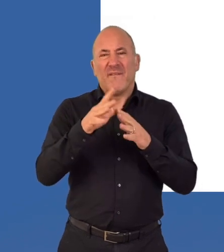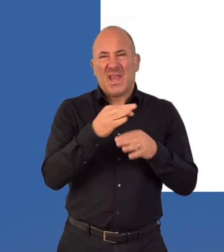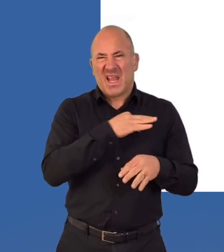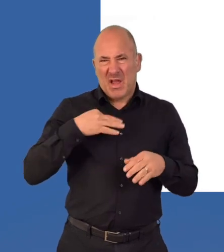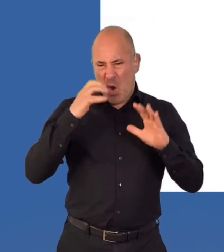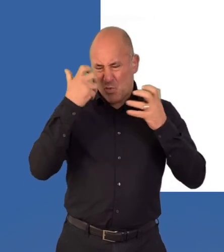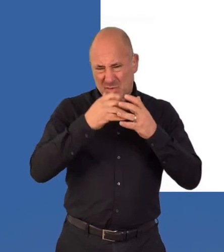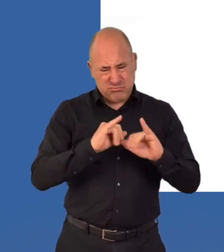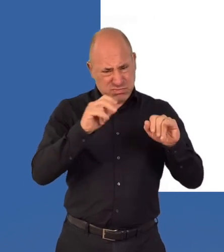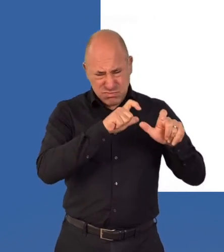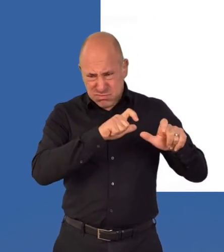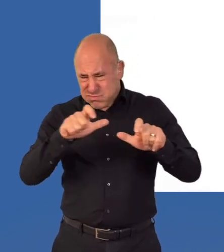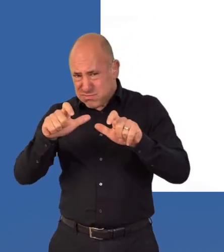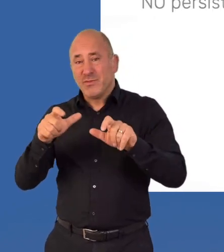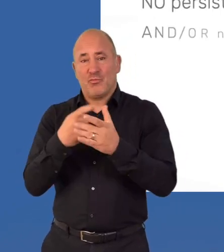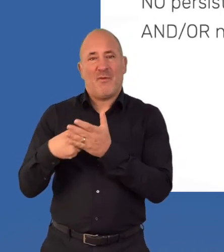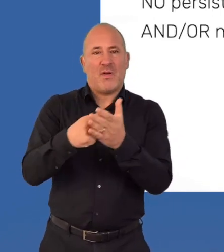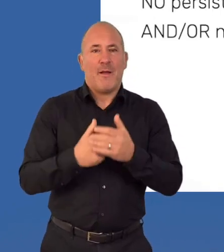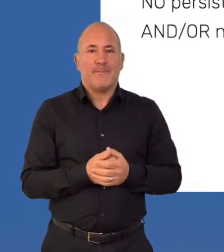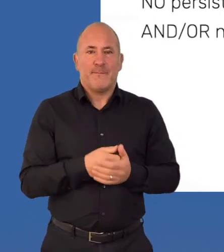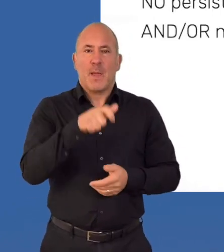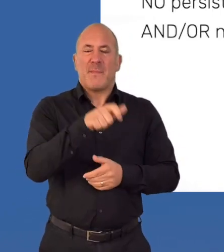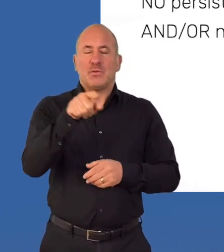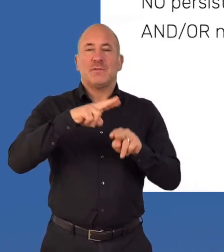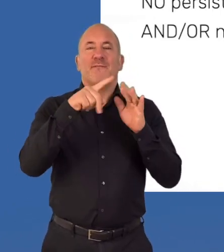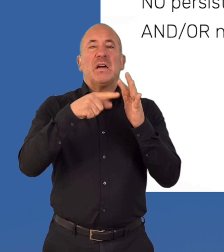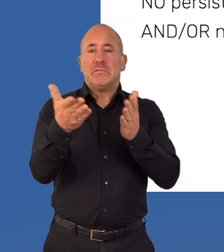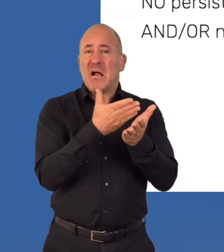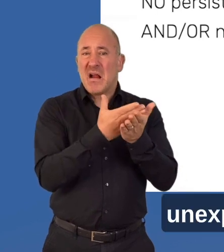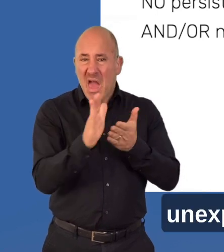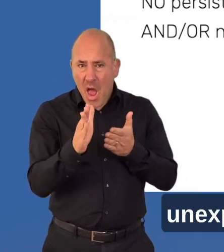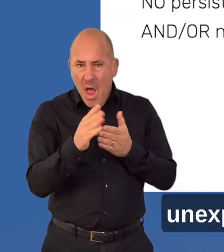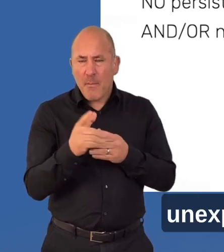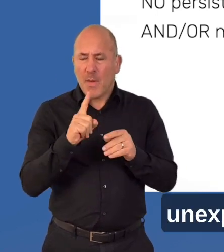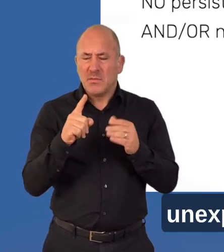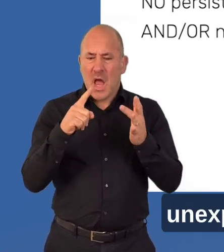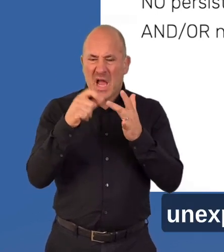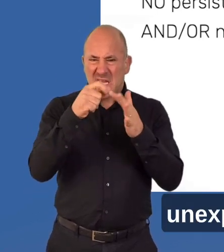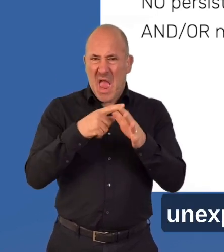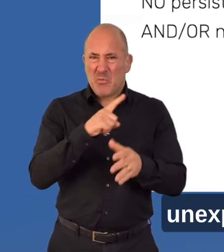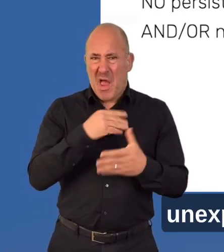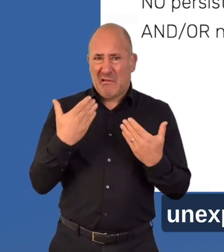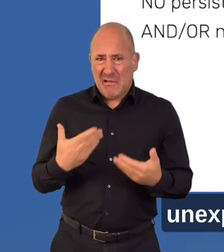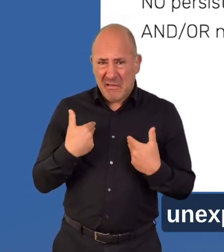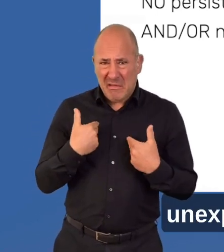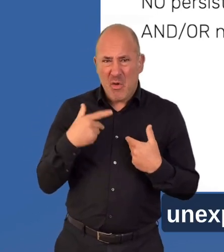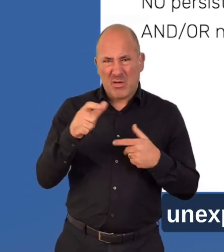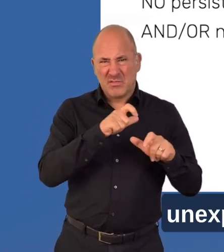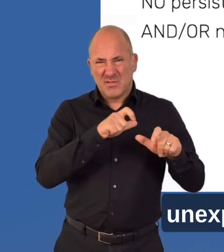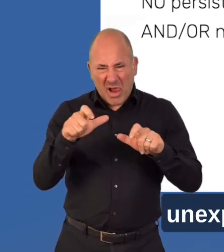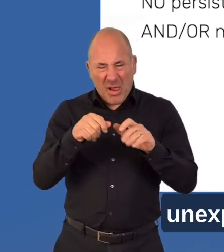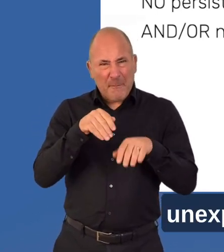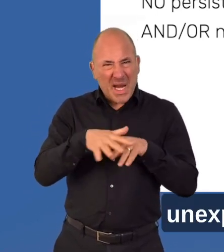clinical concern. If patients have a negative fit with no unexplained IDA and/or